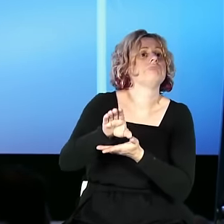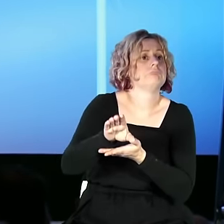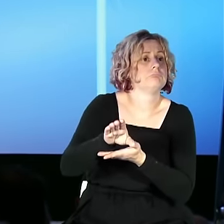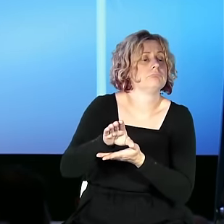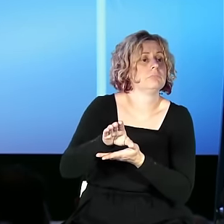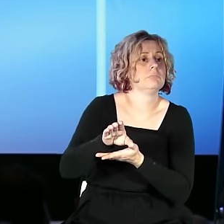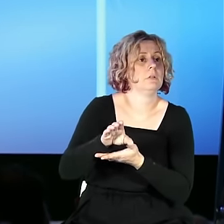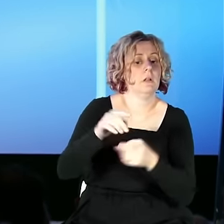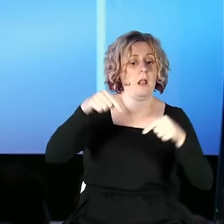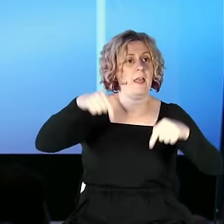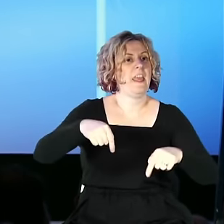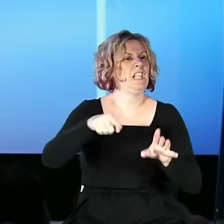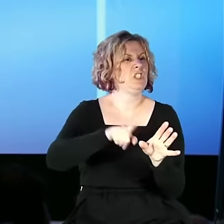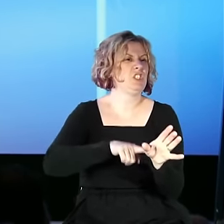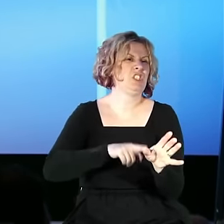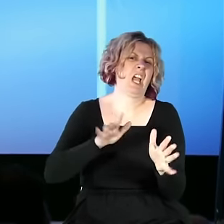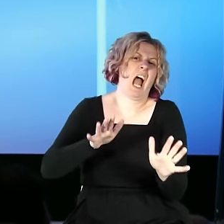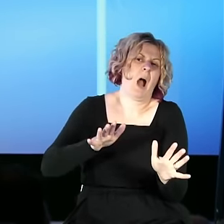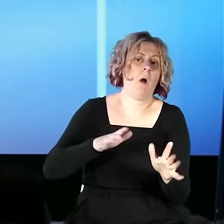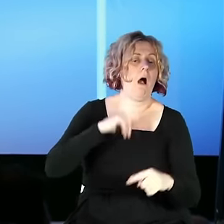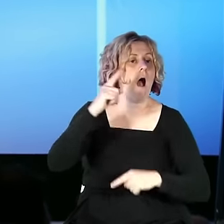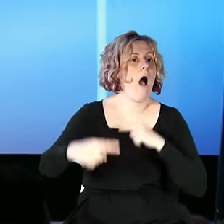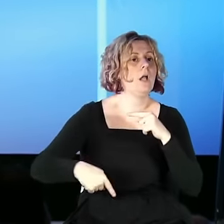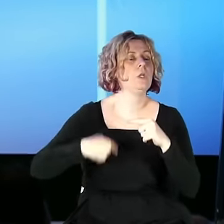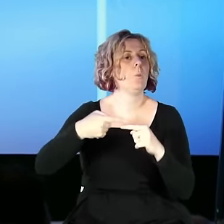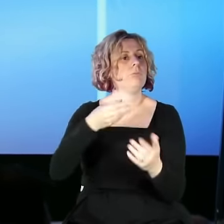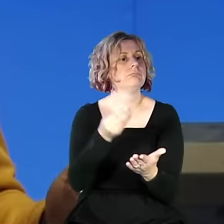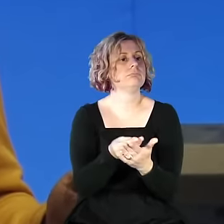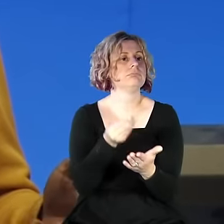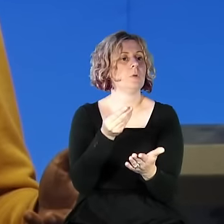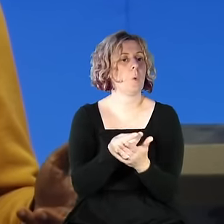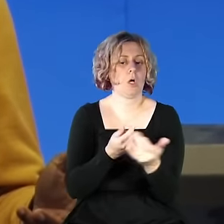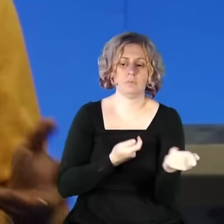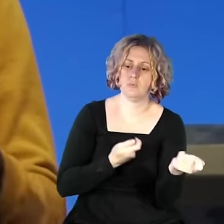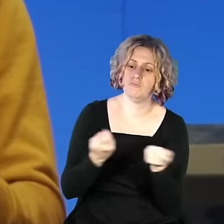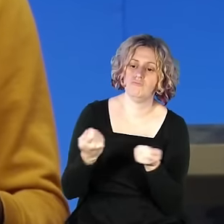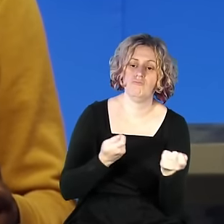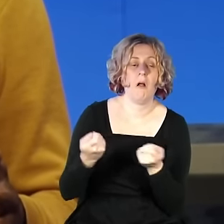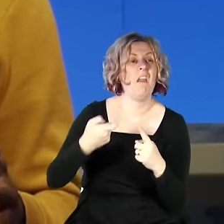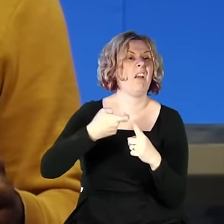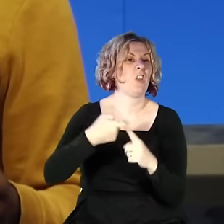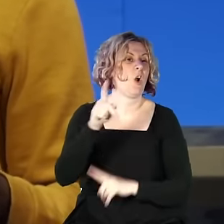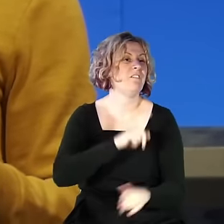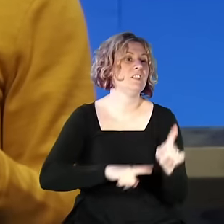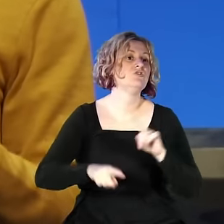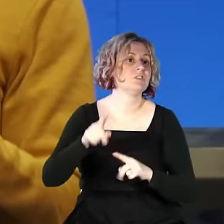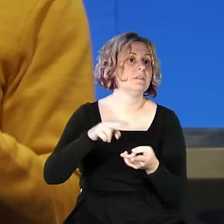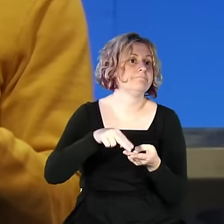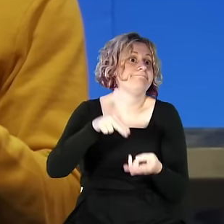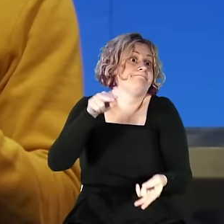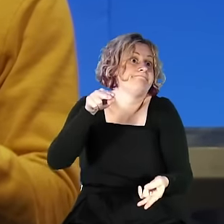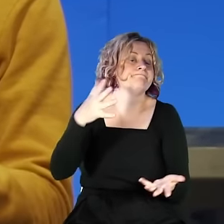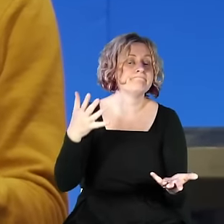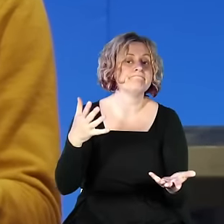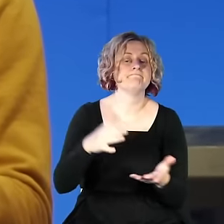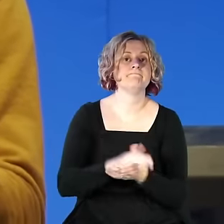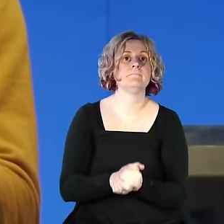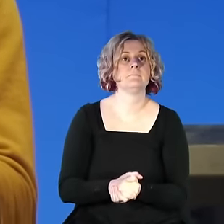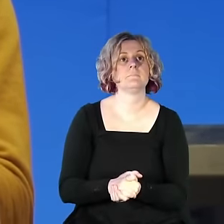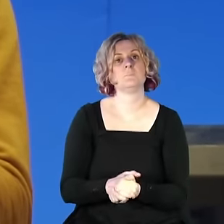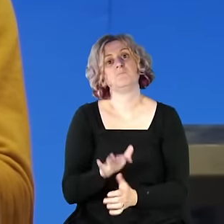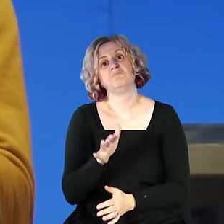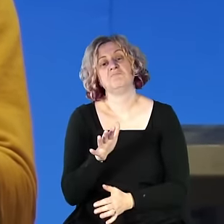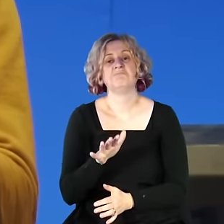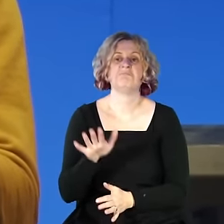year our kind of annual costs and costs to run the convention have gone up somewhat. And we estimate